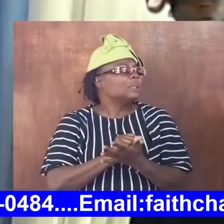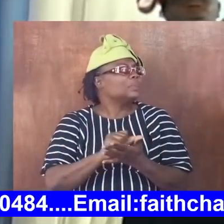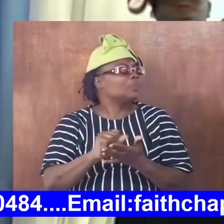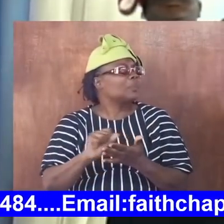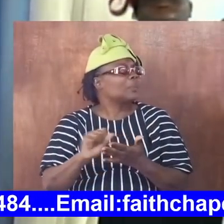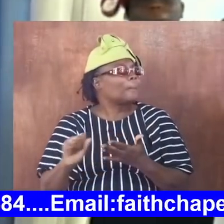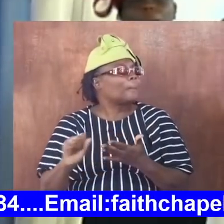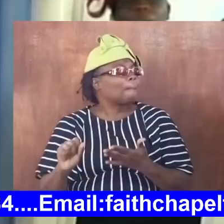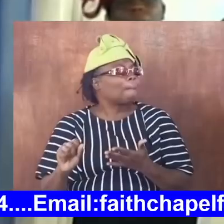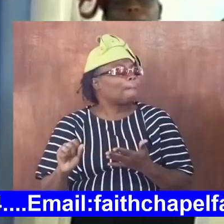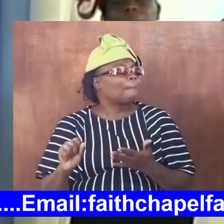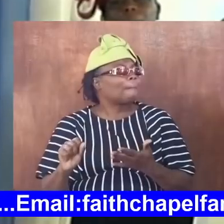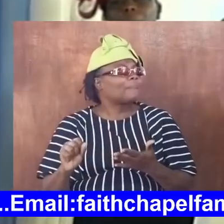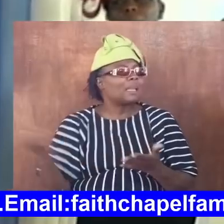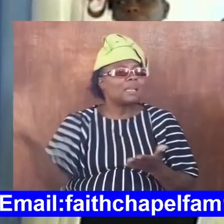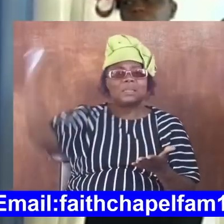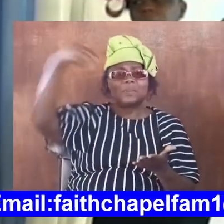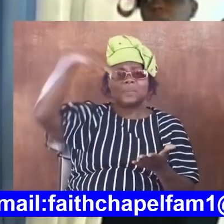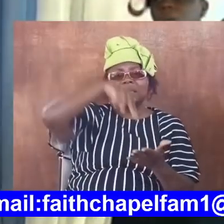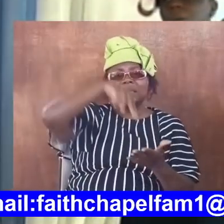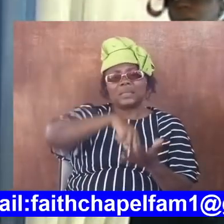And as we stand,